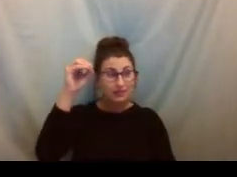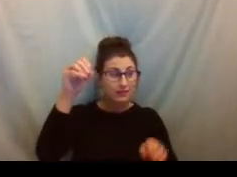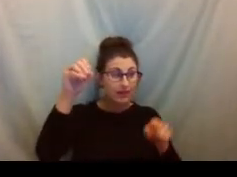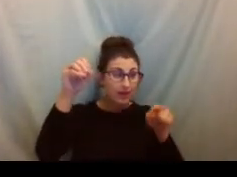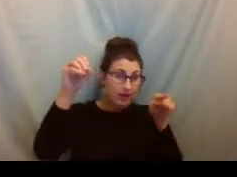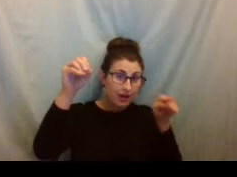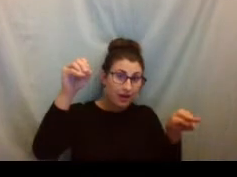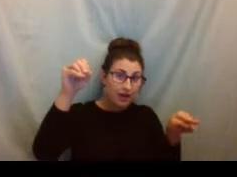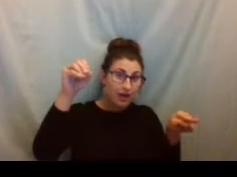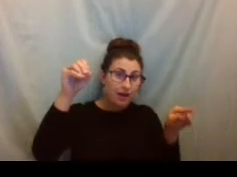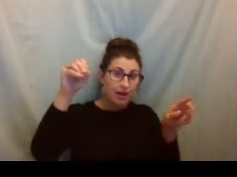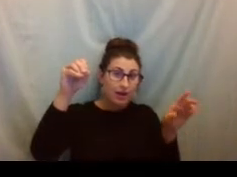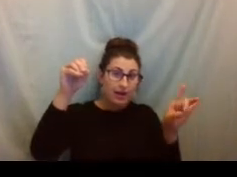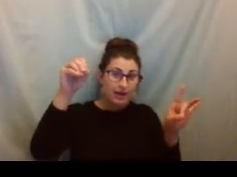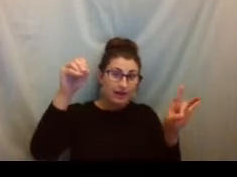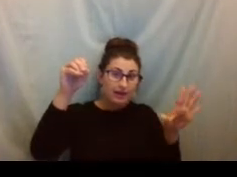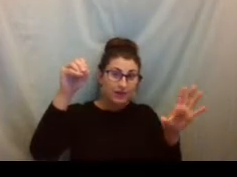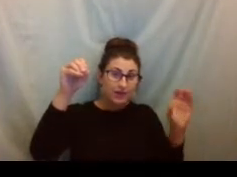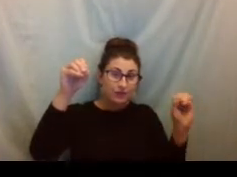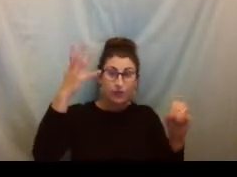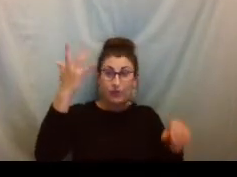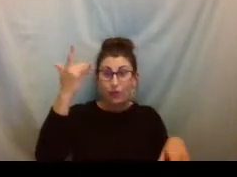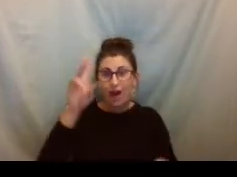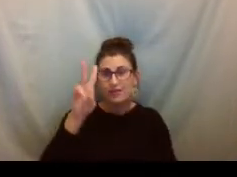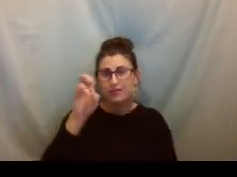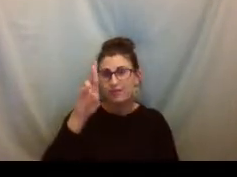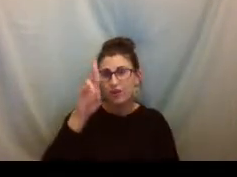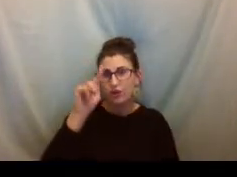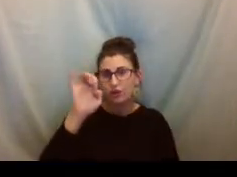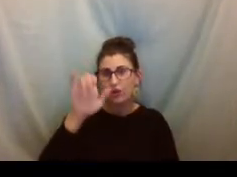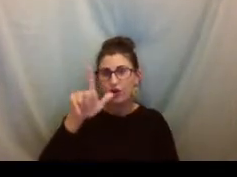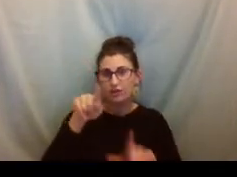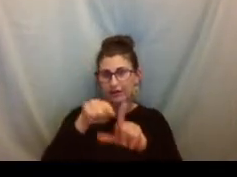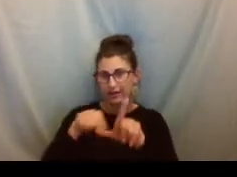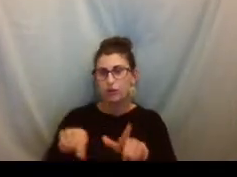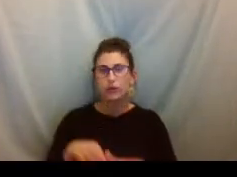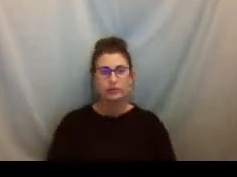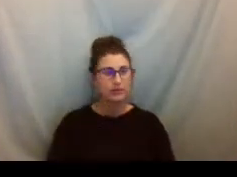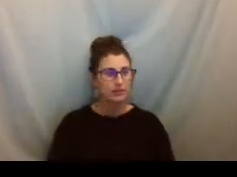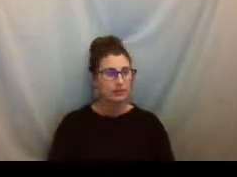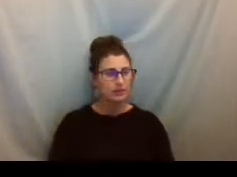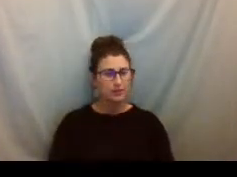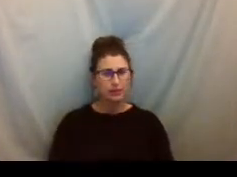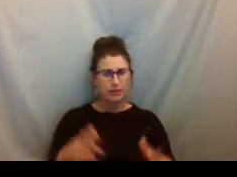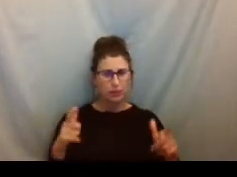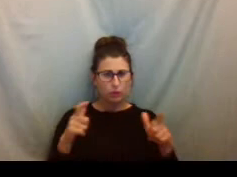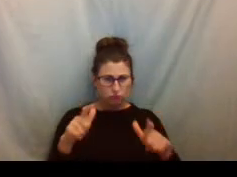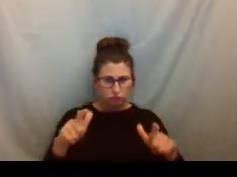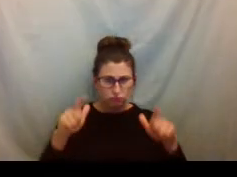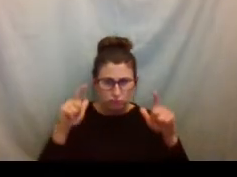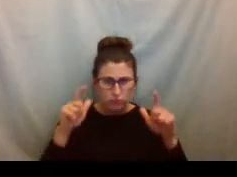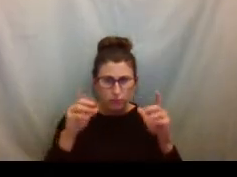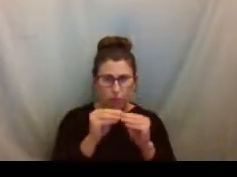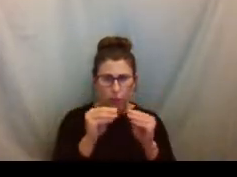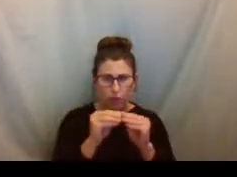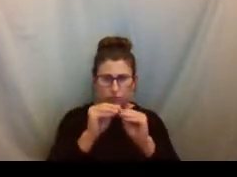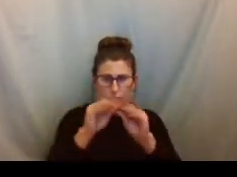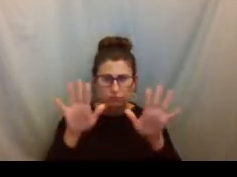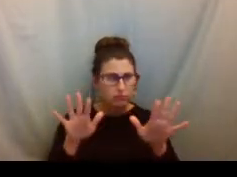angles, this one should also be 85 degrees. Let me zoom in a little